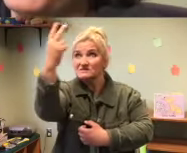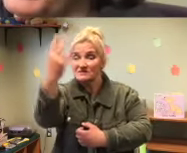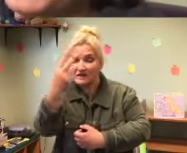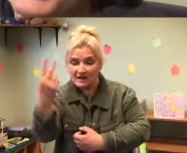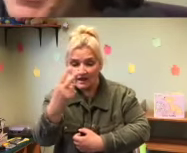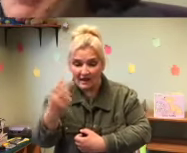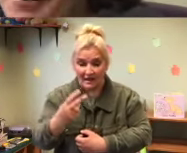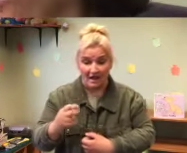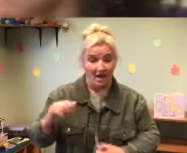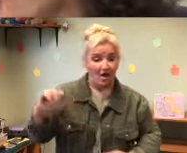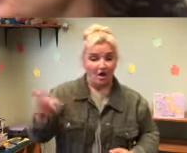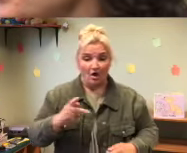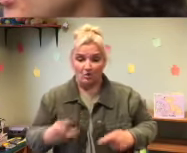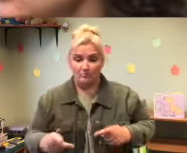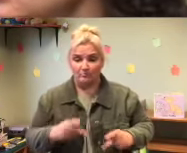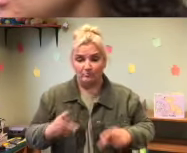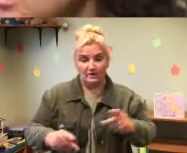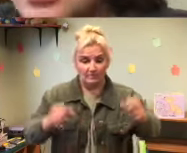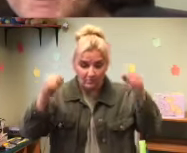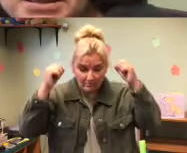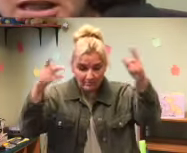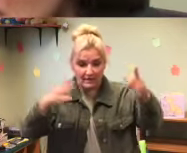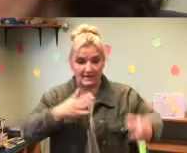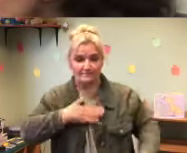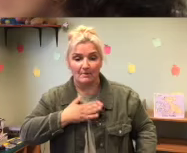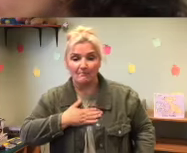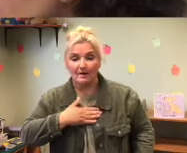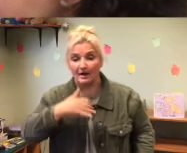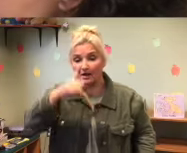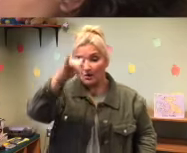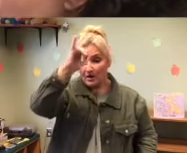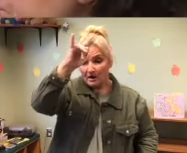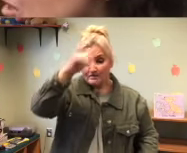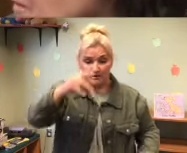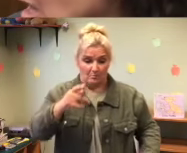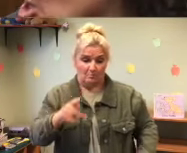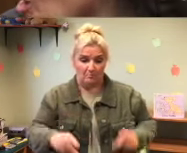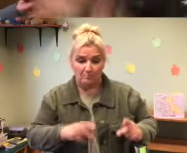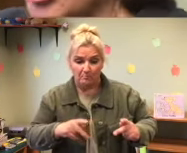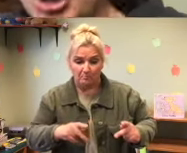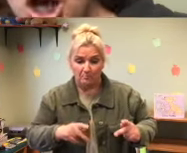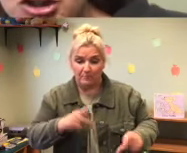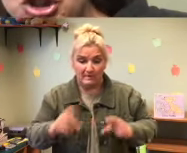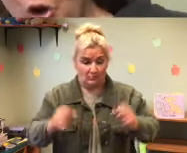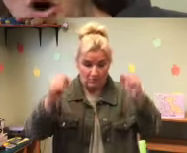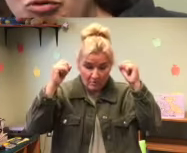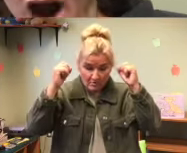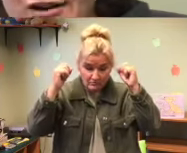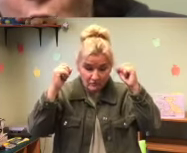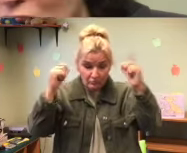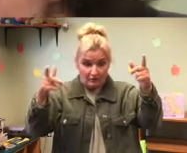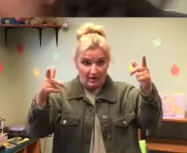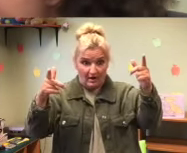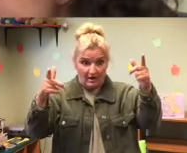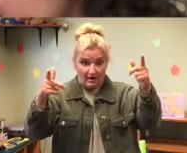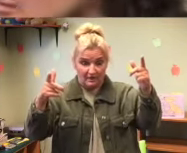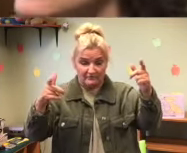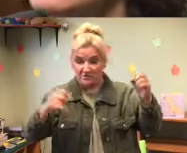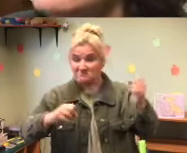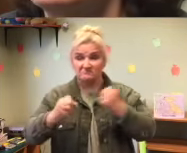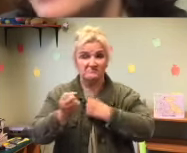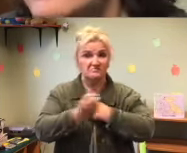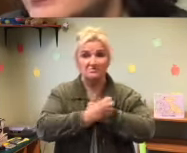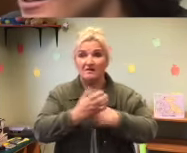Everybody was amazed by my rhinoceros. The police chief raced up to me. "Is this your